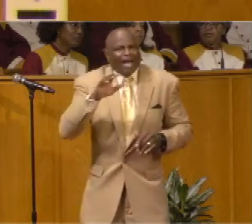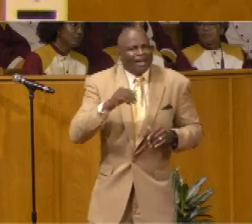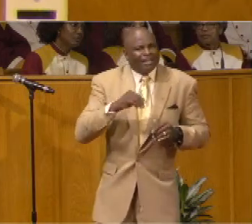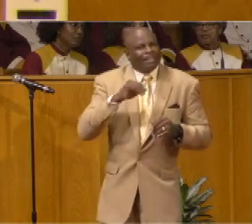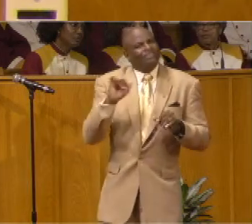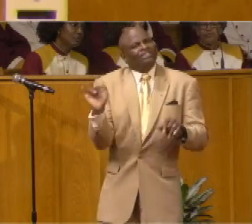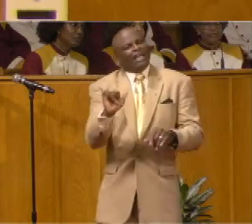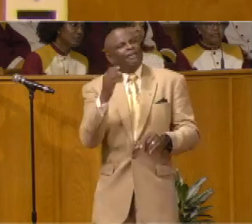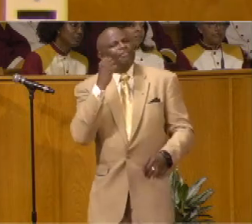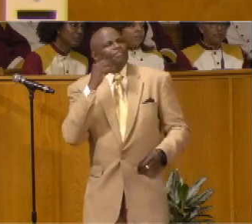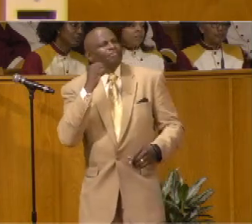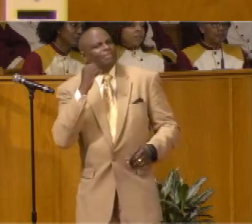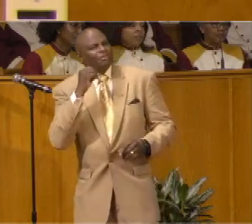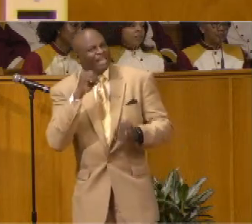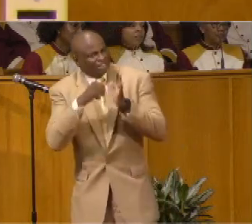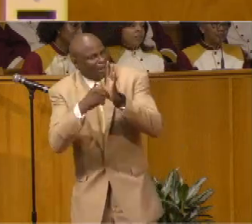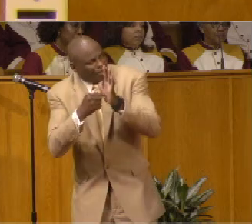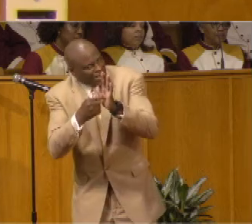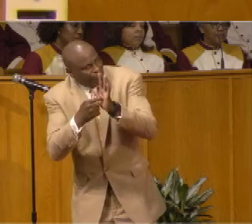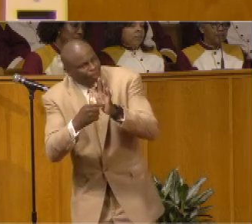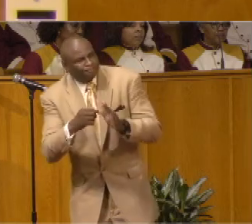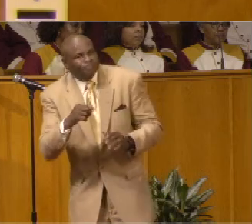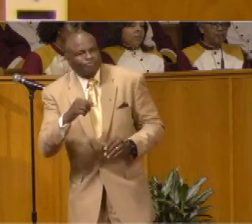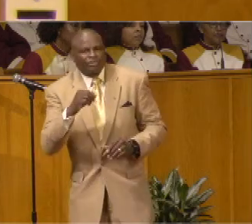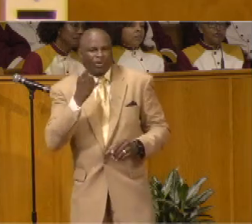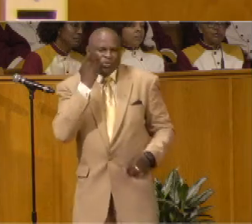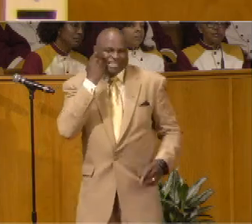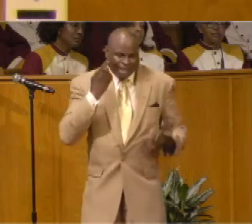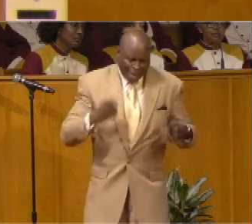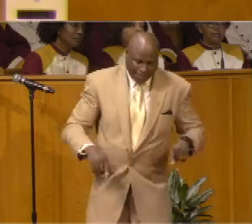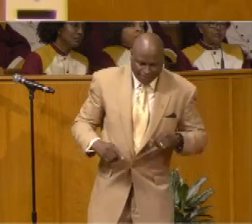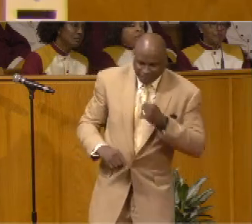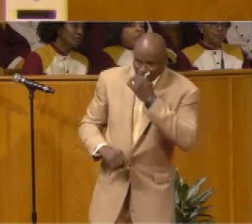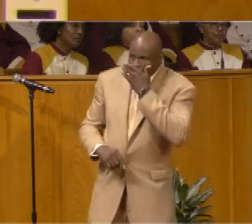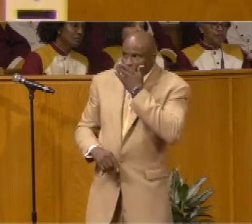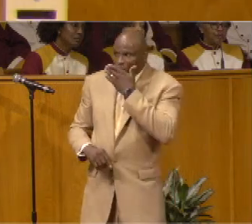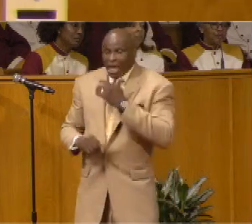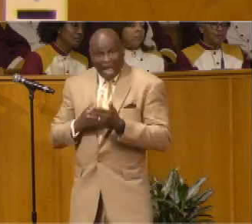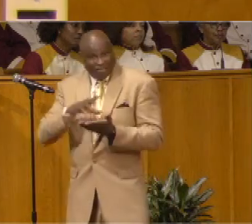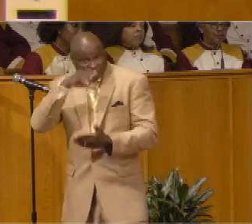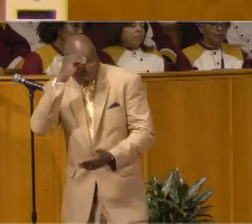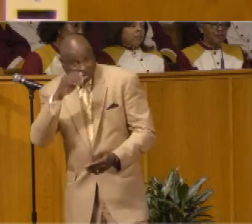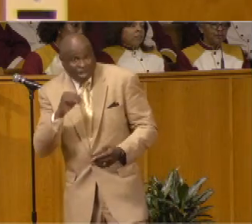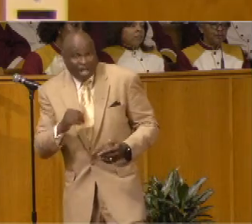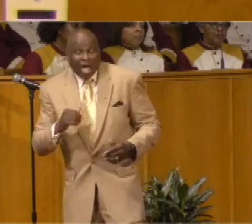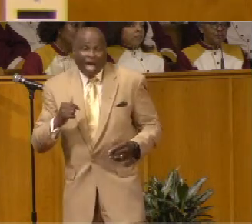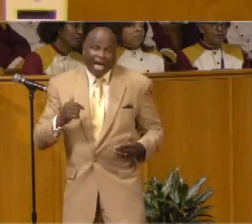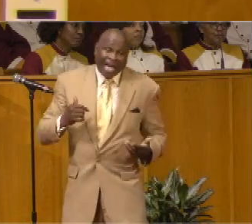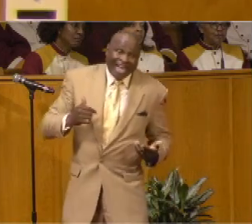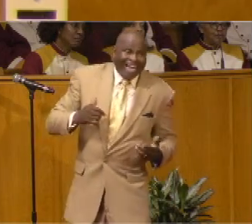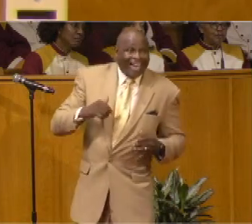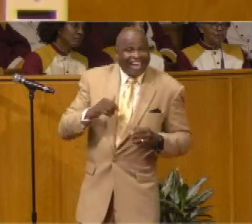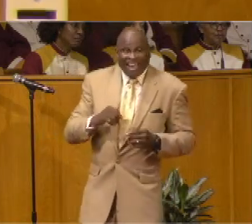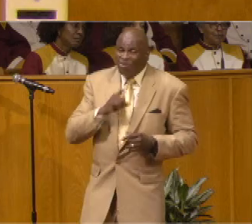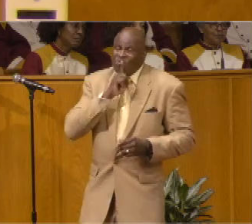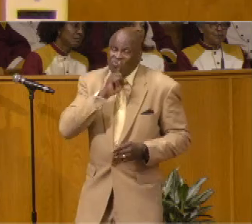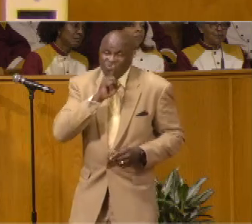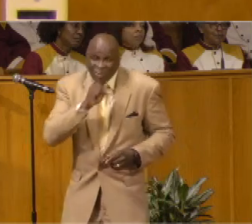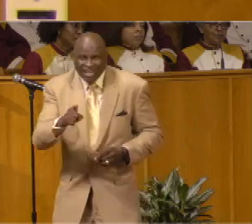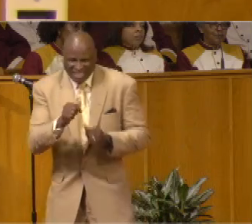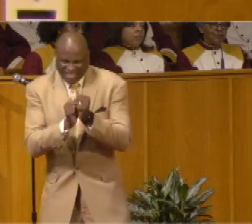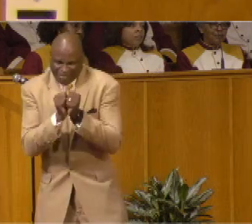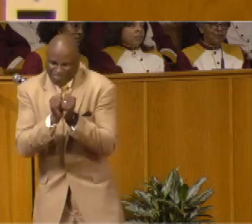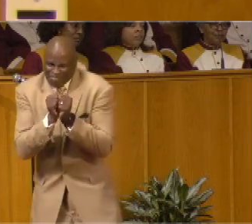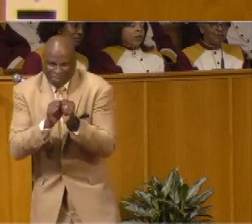You know it's like Dean Wallace, it was a little while back. And I've learned that I just need to know I'm really